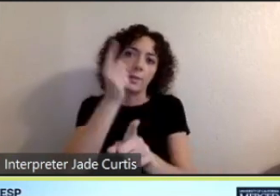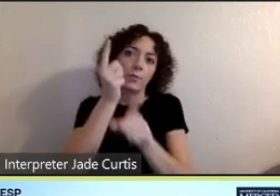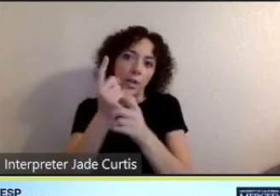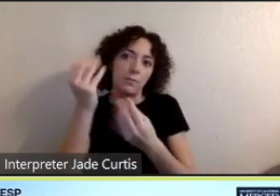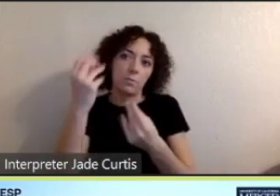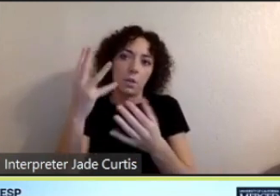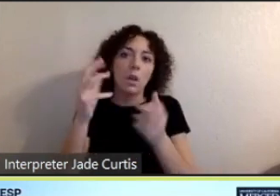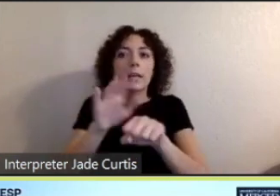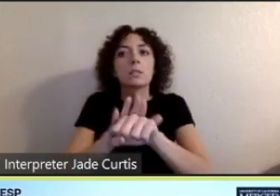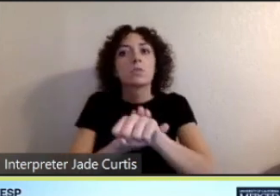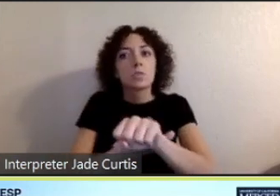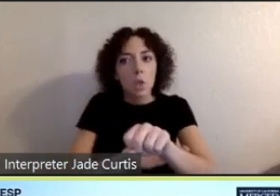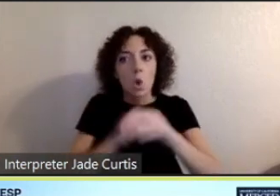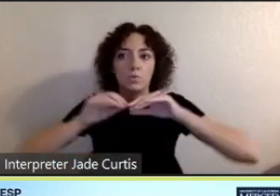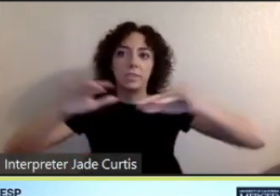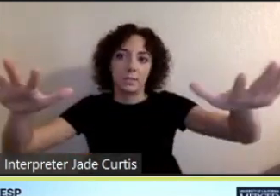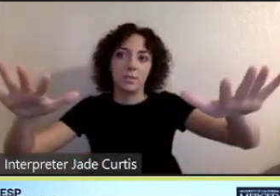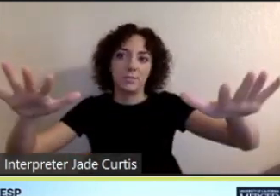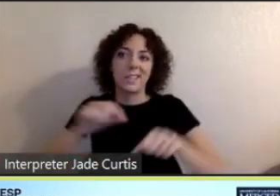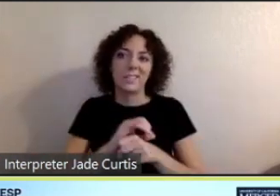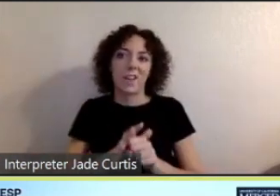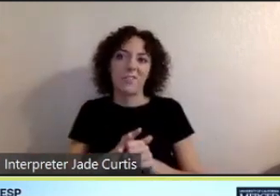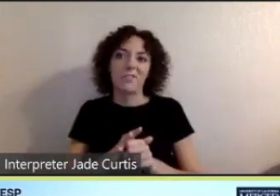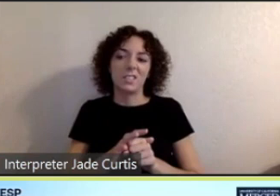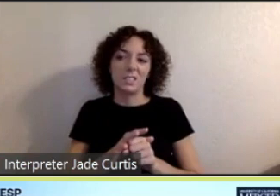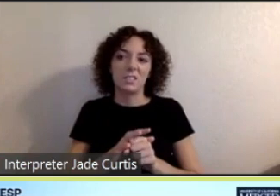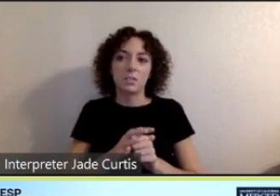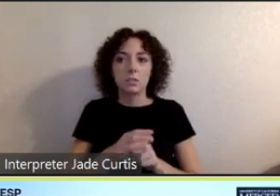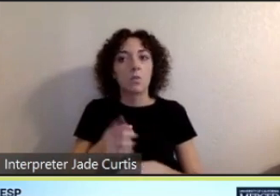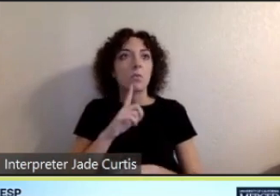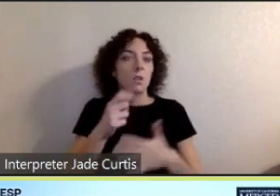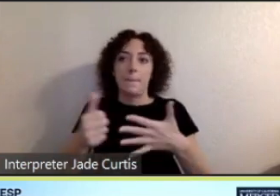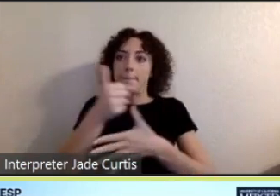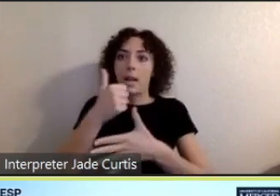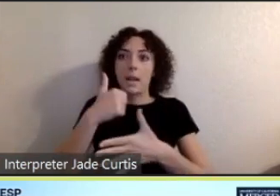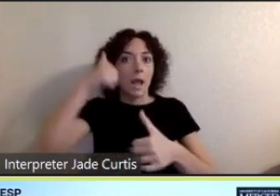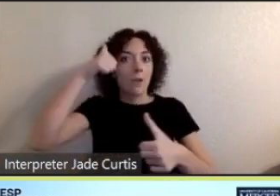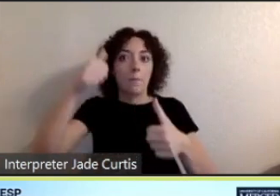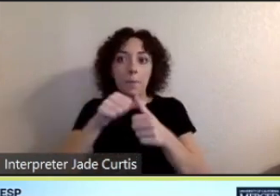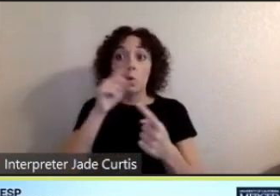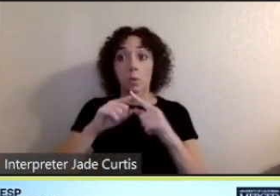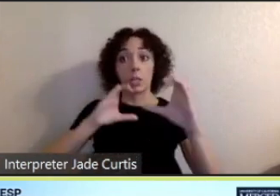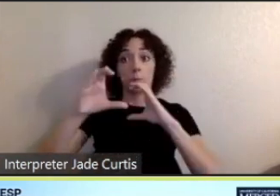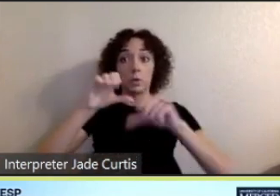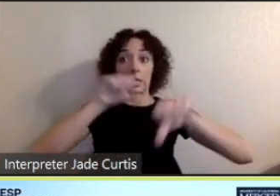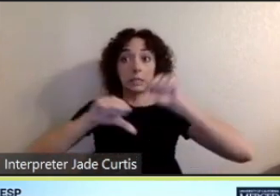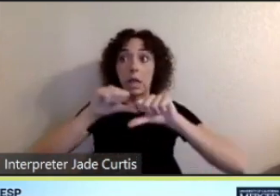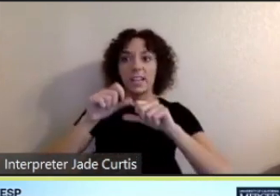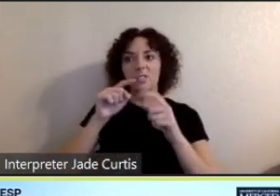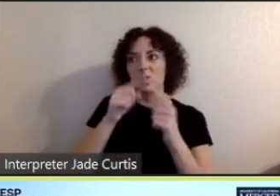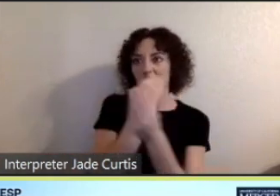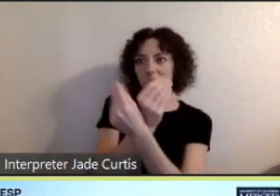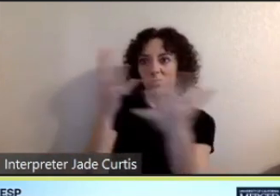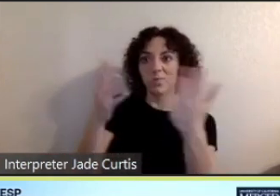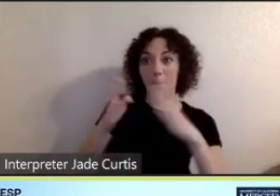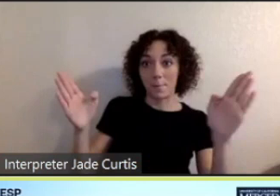slow transmission. So the main thing I keep in mind when communicating science to the public is KISS.